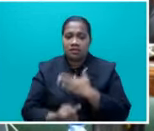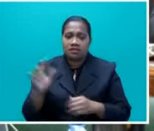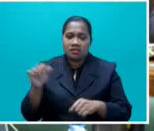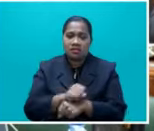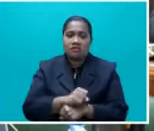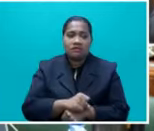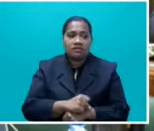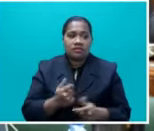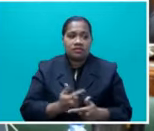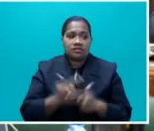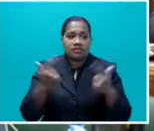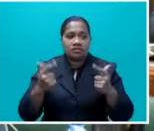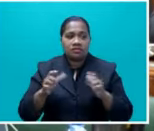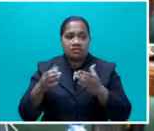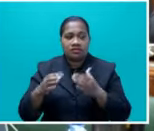super intellectuals,